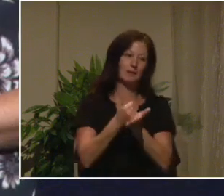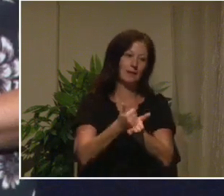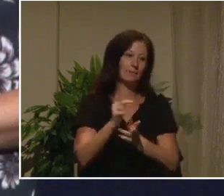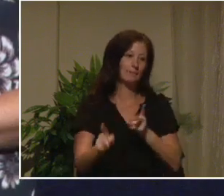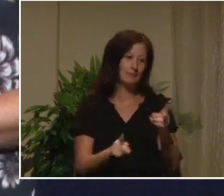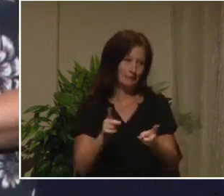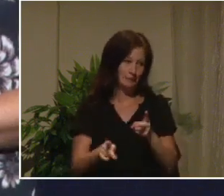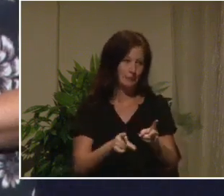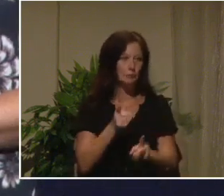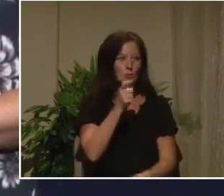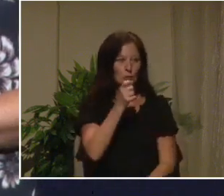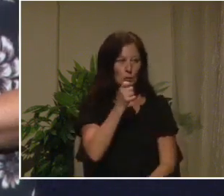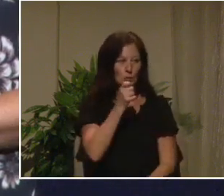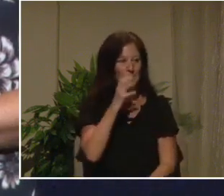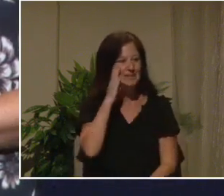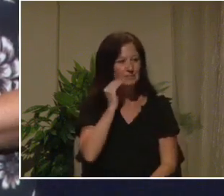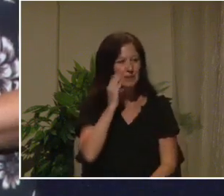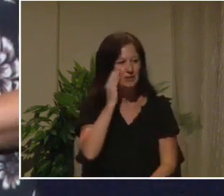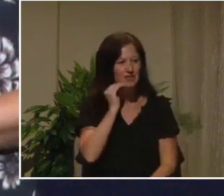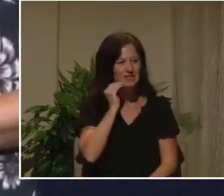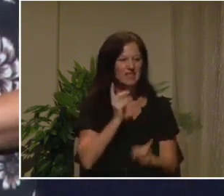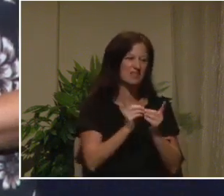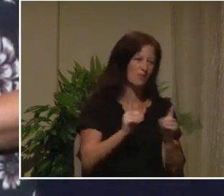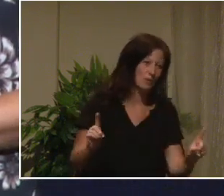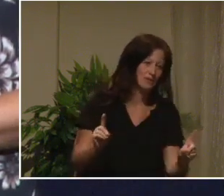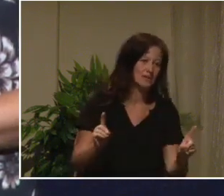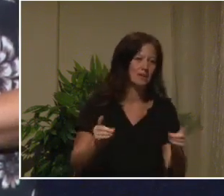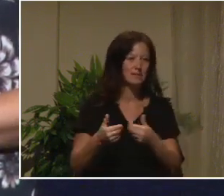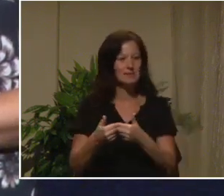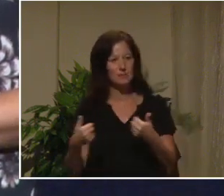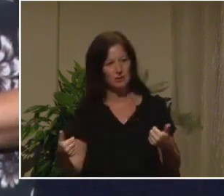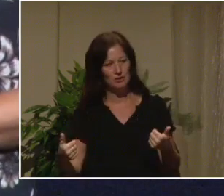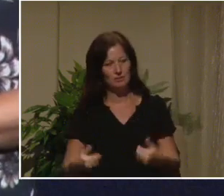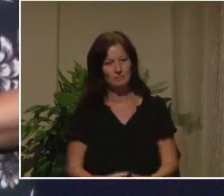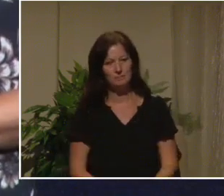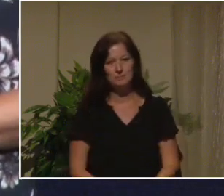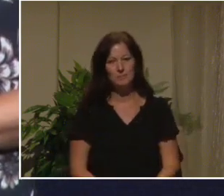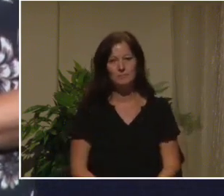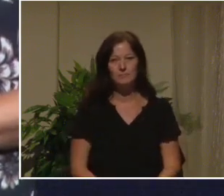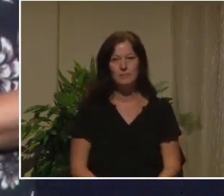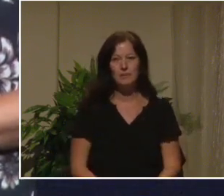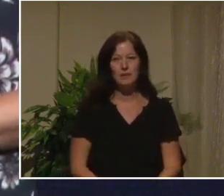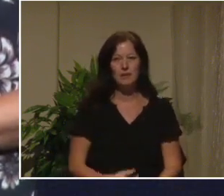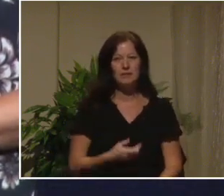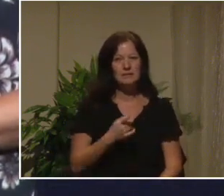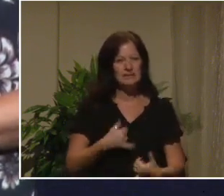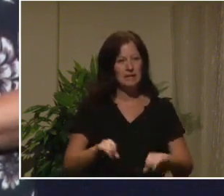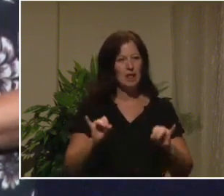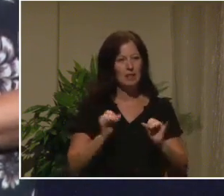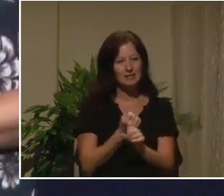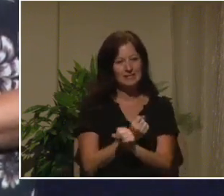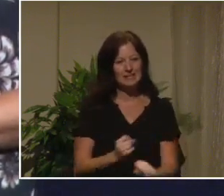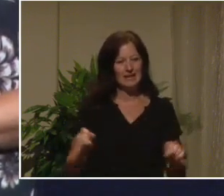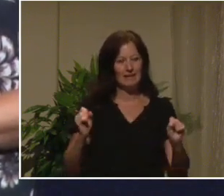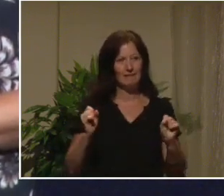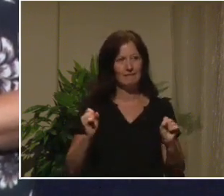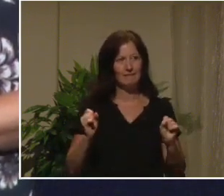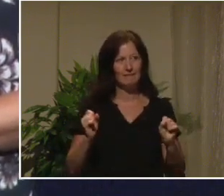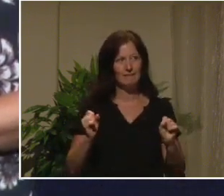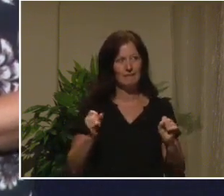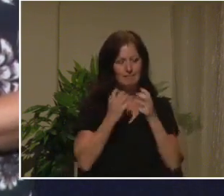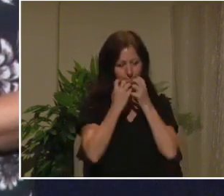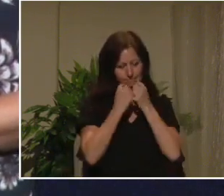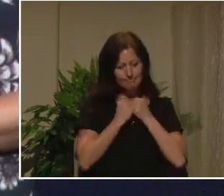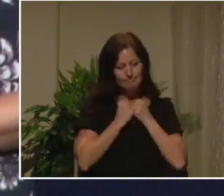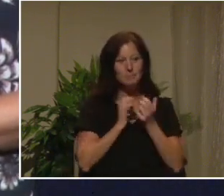devastated by divorce or separation. This course affirms the sanctity of marriage while acknowledging that God permits divorce in certain